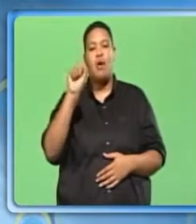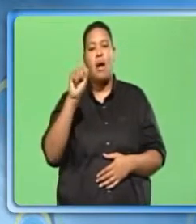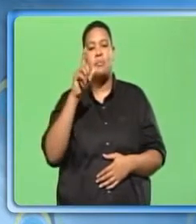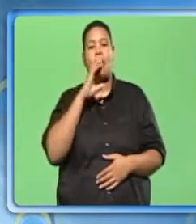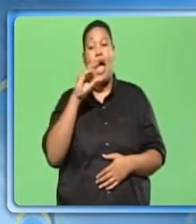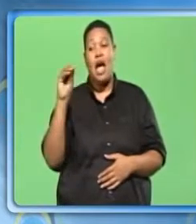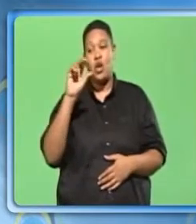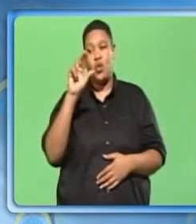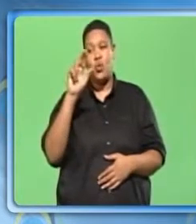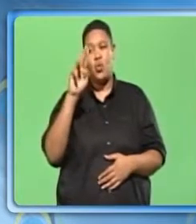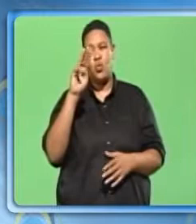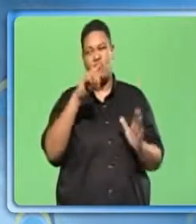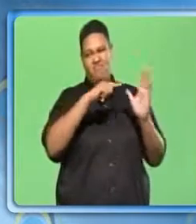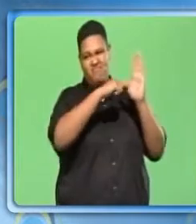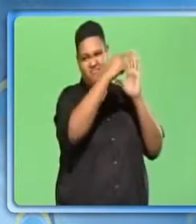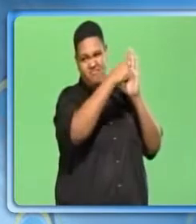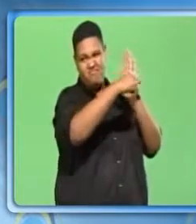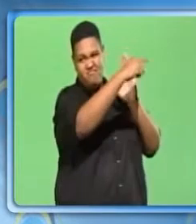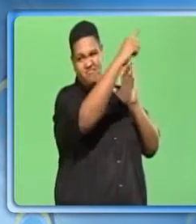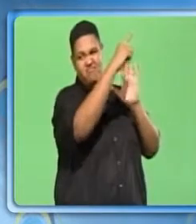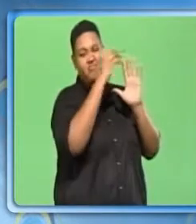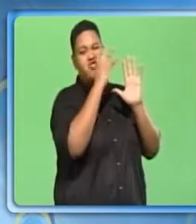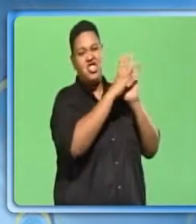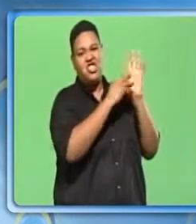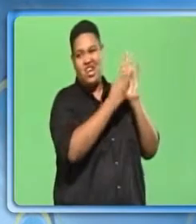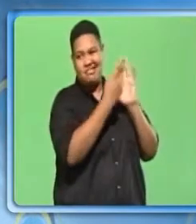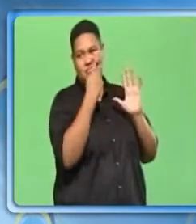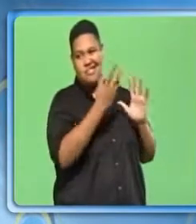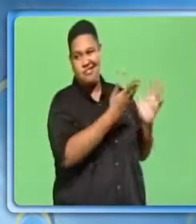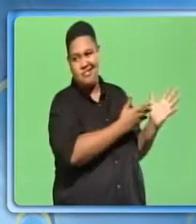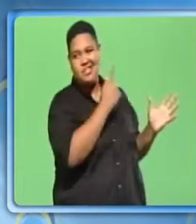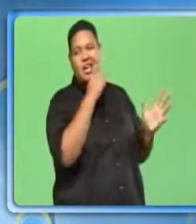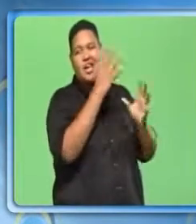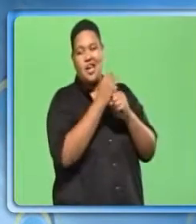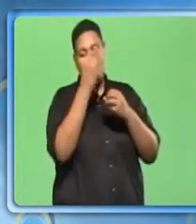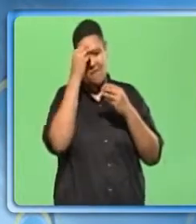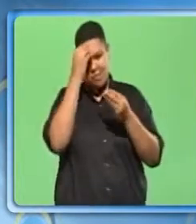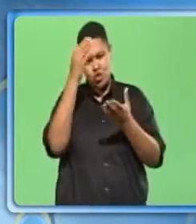frequency charts can be used to represent the data you have collected.